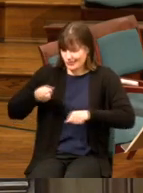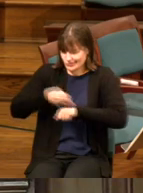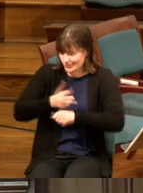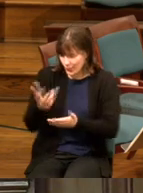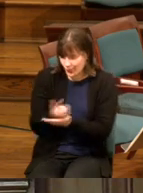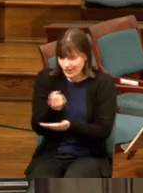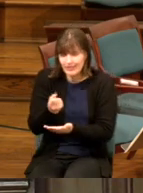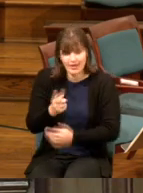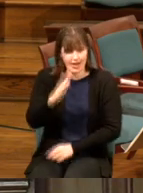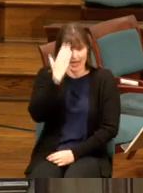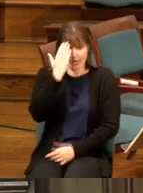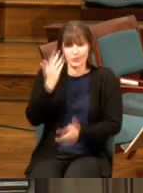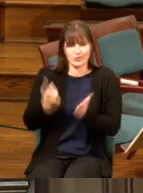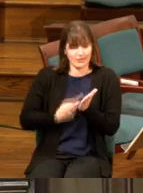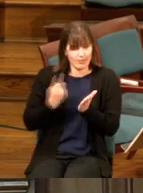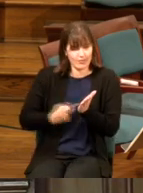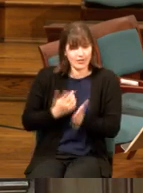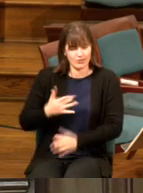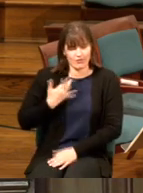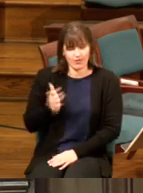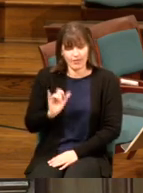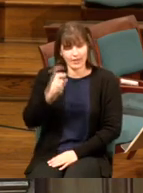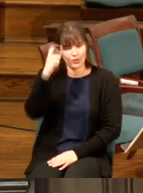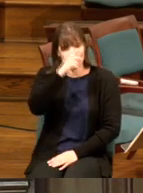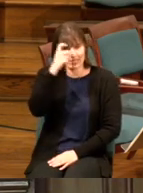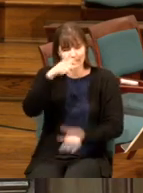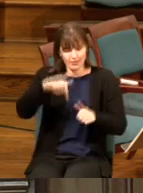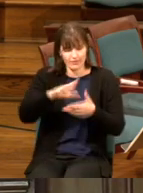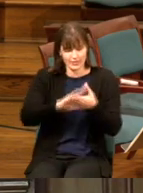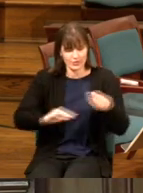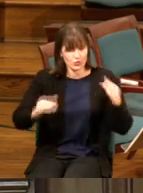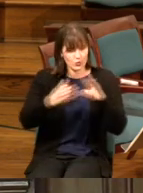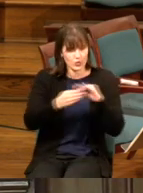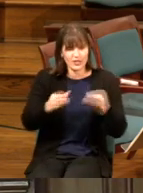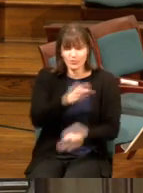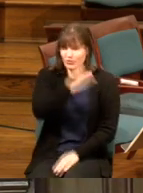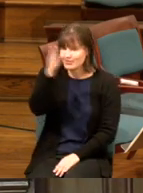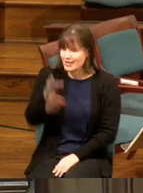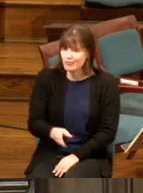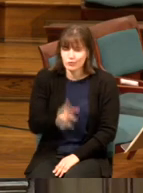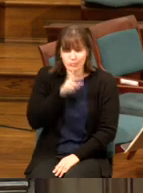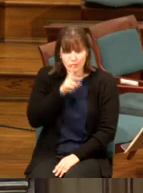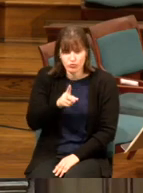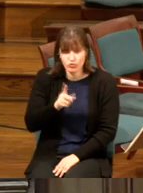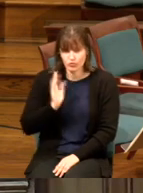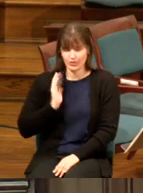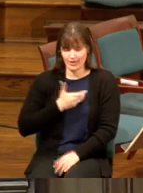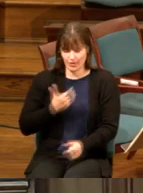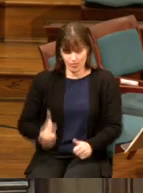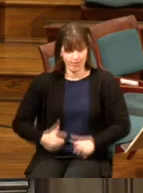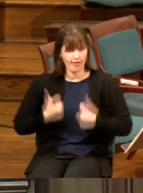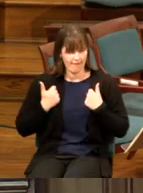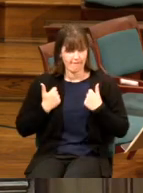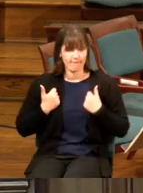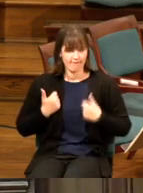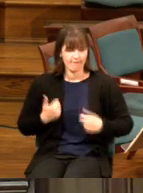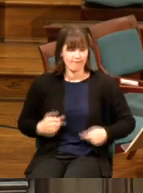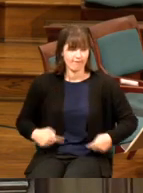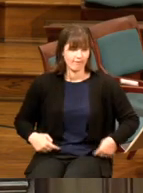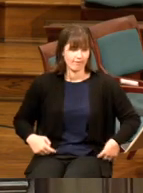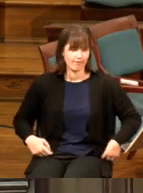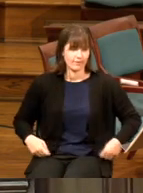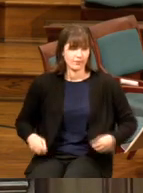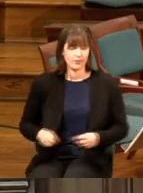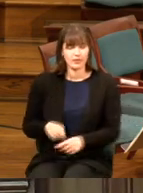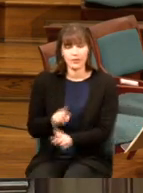can feel like the wisdom of this proverb will never ring true in our lifetime. But the